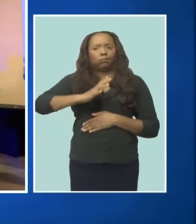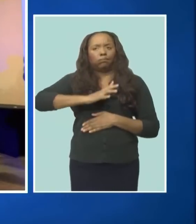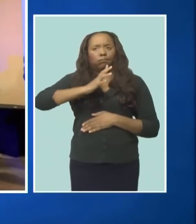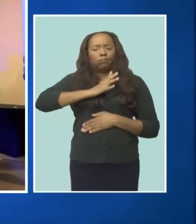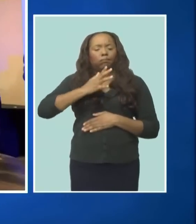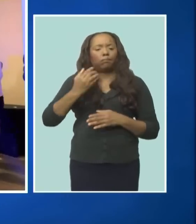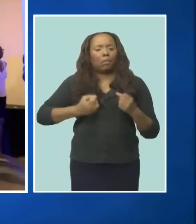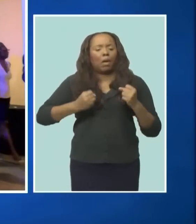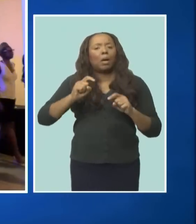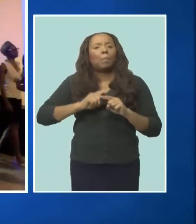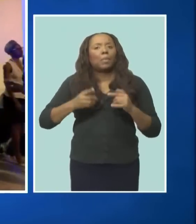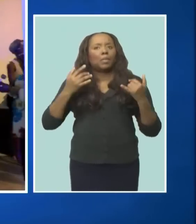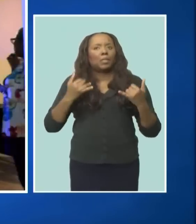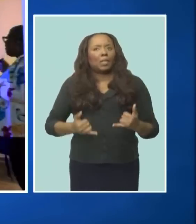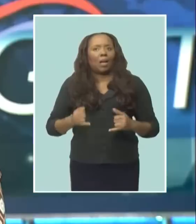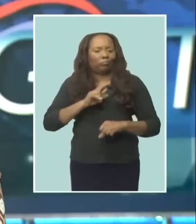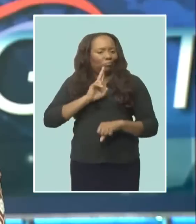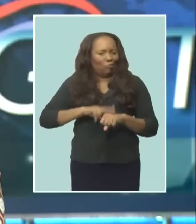come now as standard.